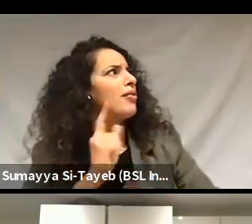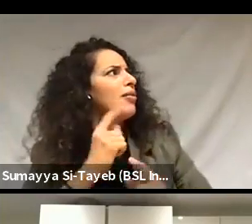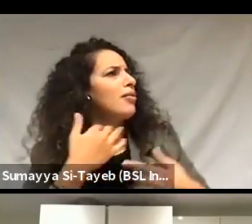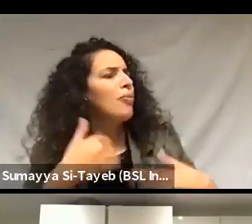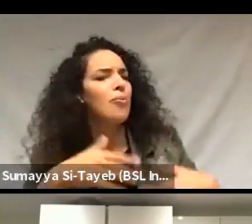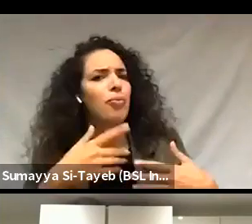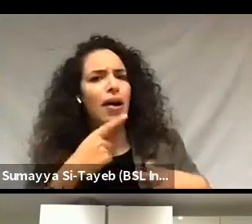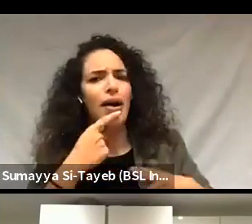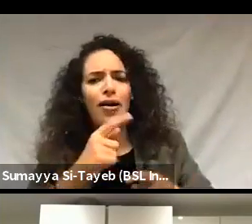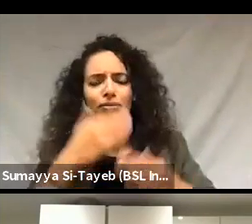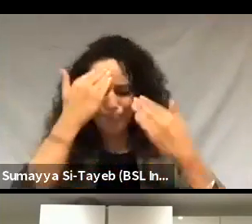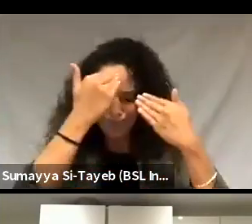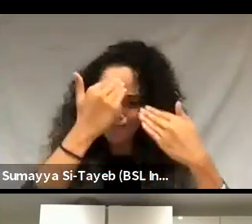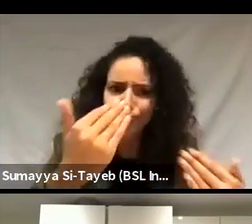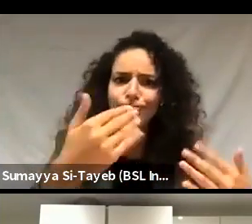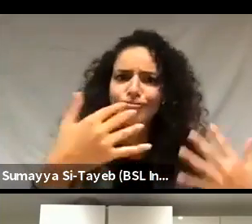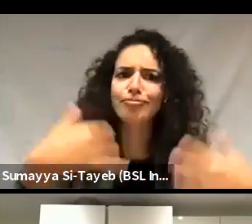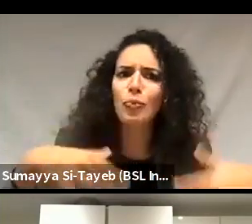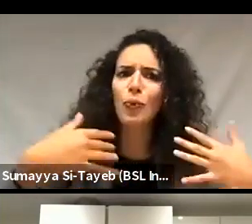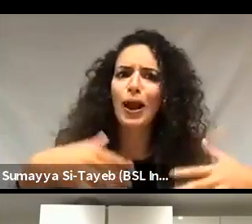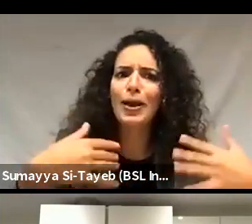badge of honor tonight.